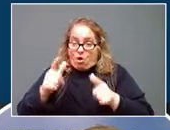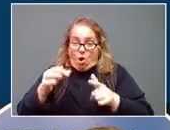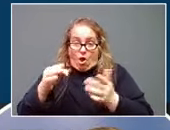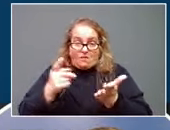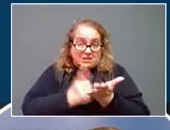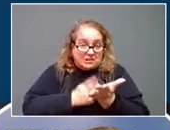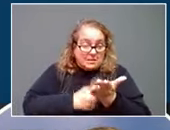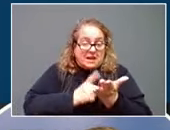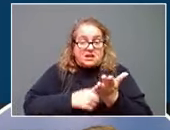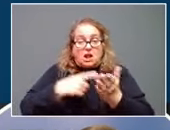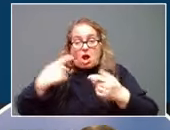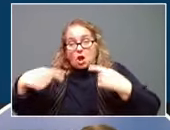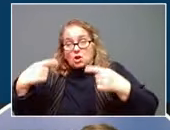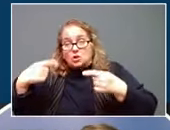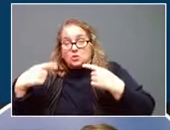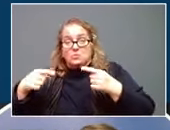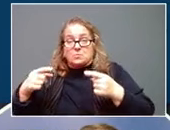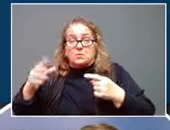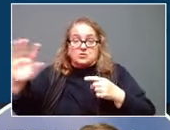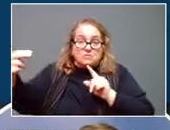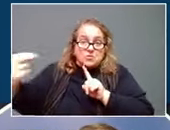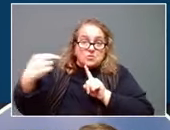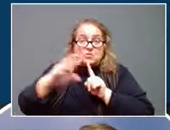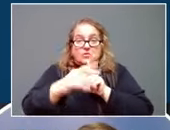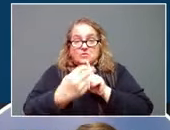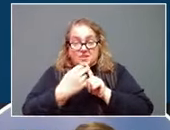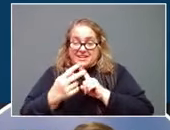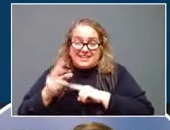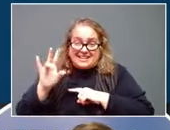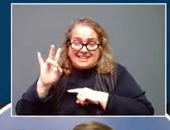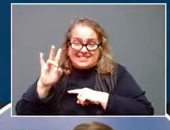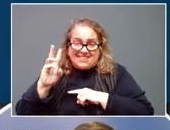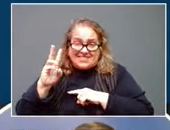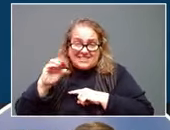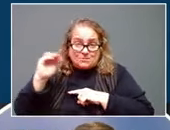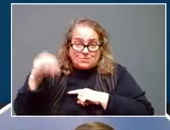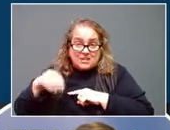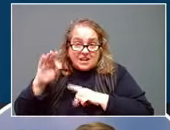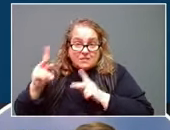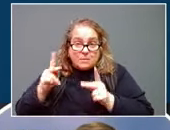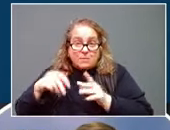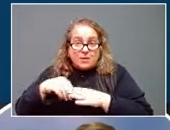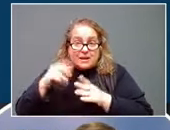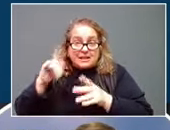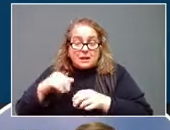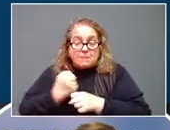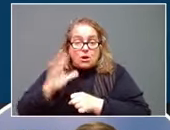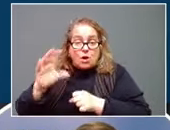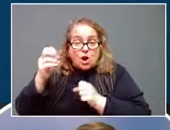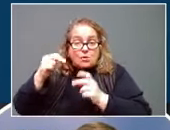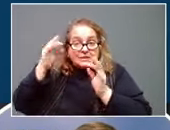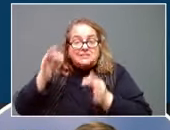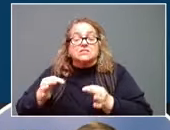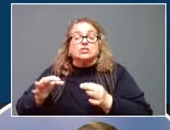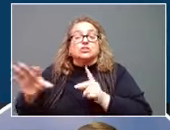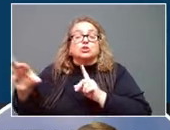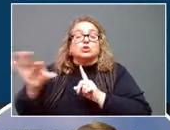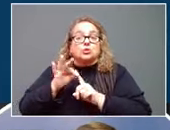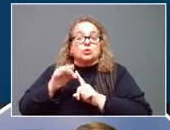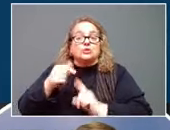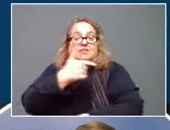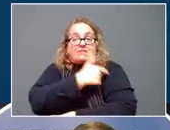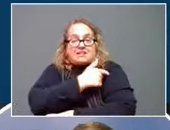arguments, more than 76% of people in Kentucky that can make their own decisions have chosen to get vaccinated. They are just